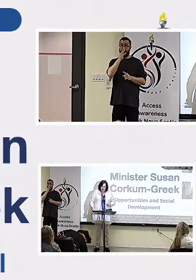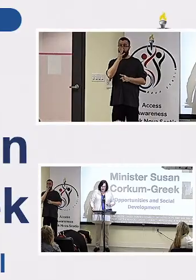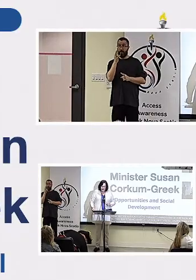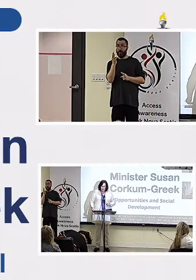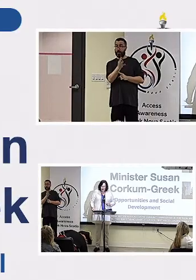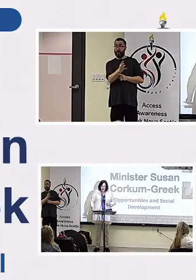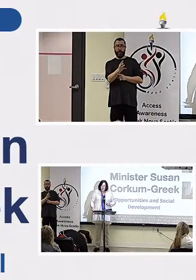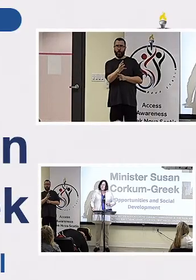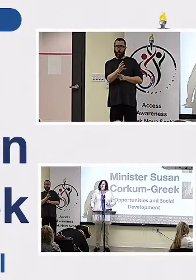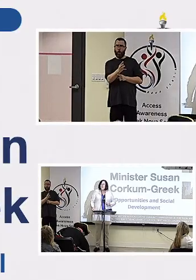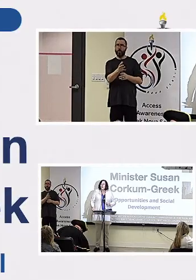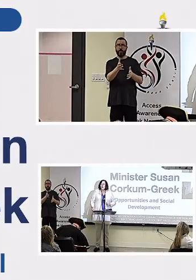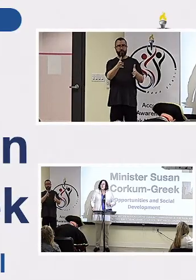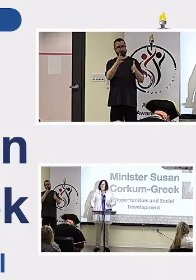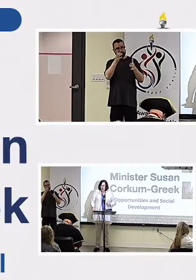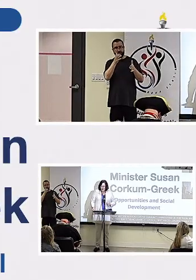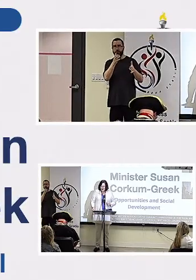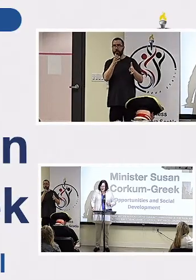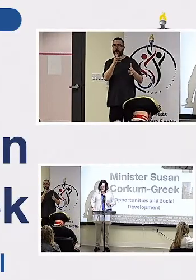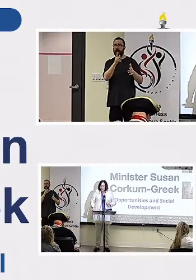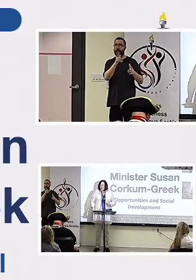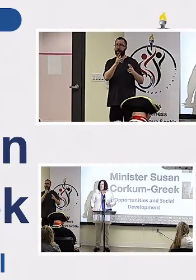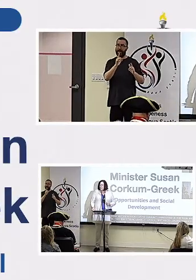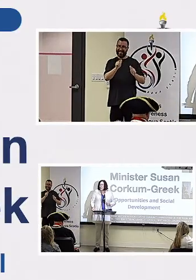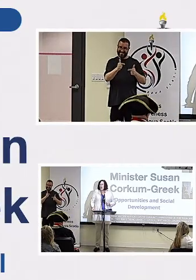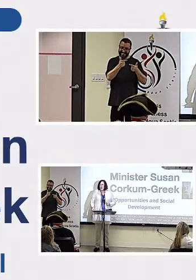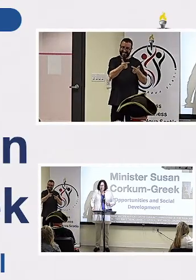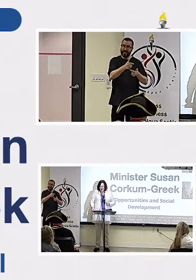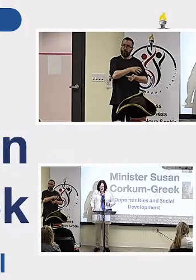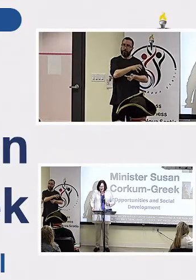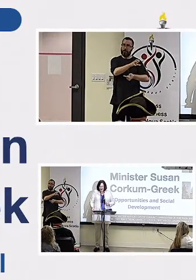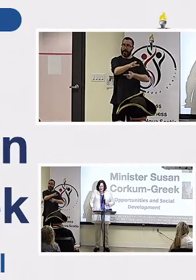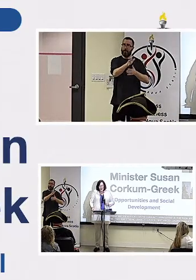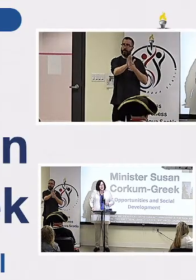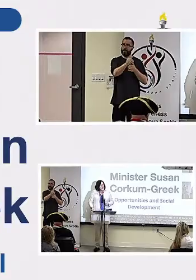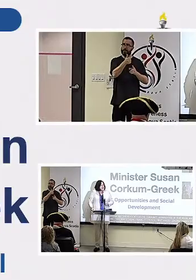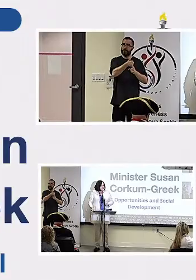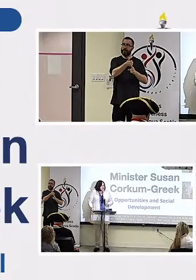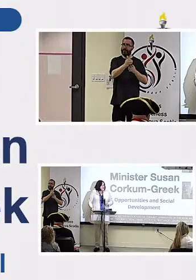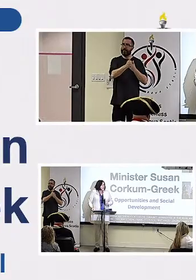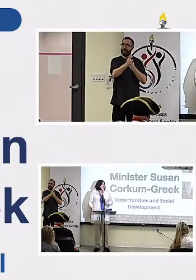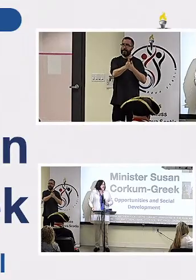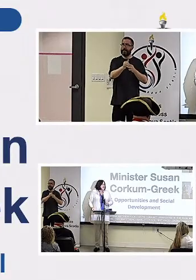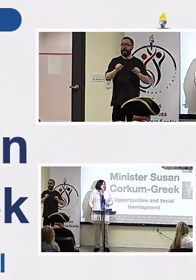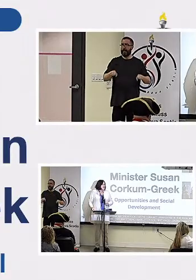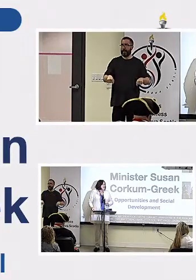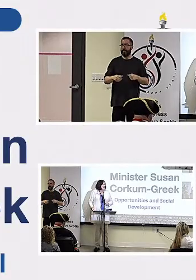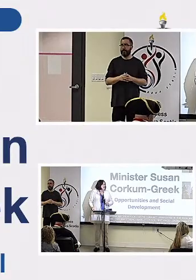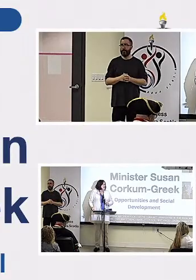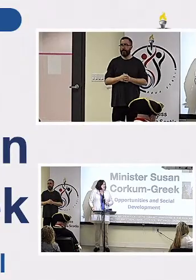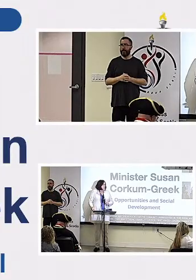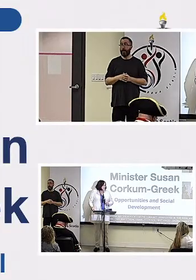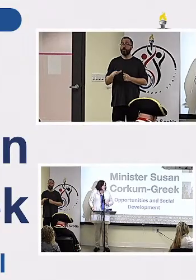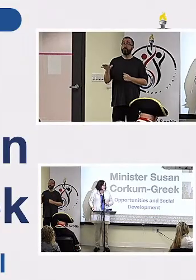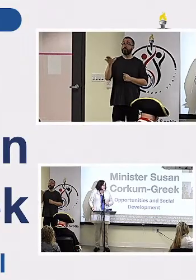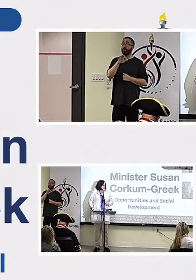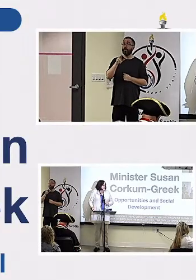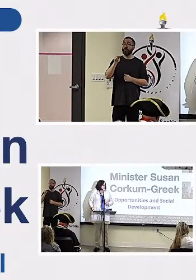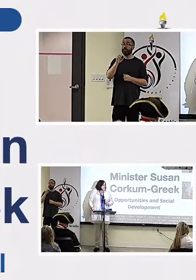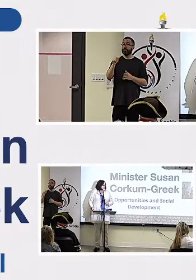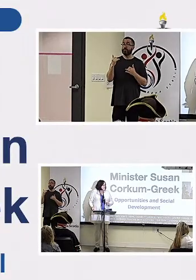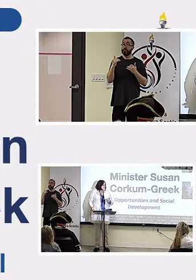are leading the way. Across the province this week, people are coming together to celebrate, to